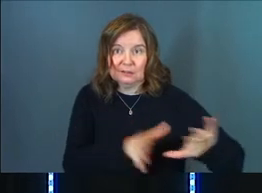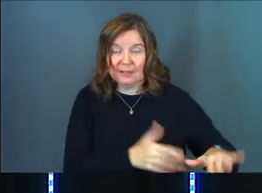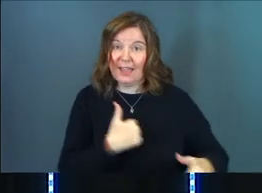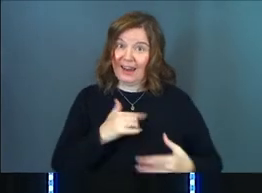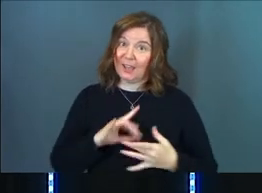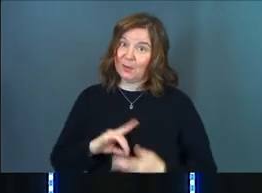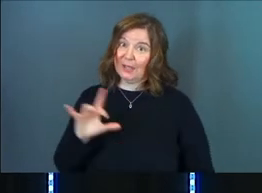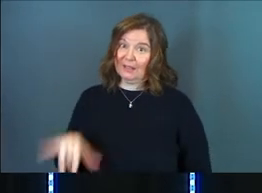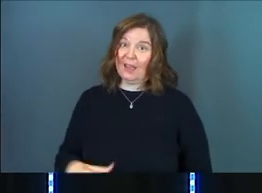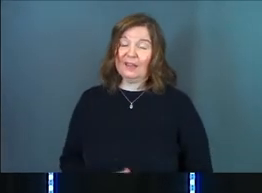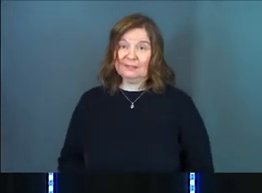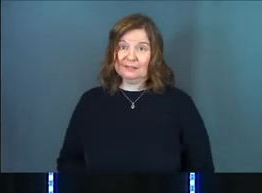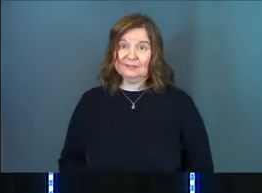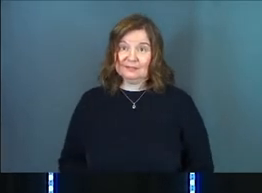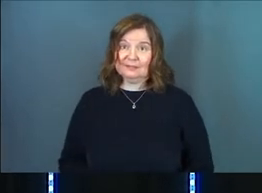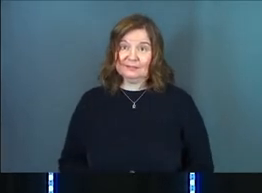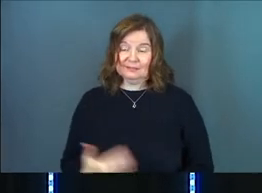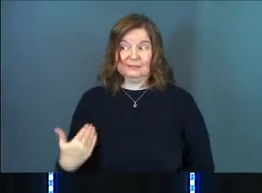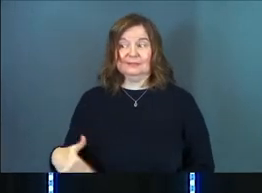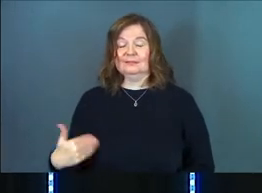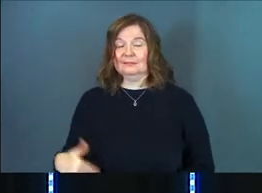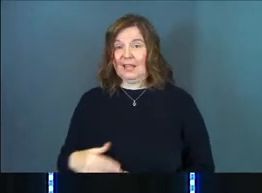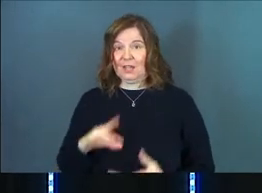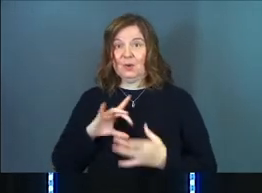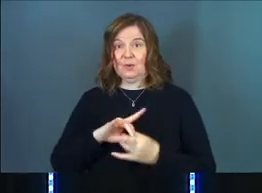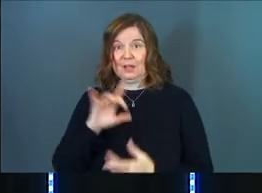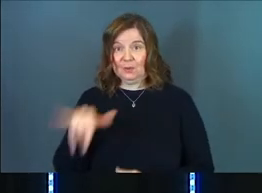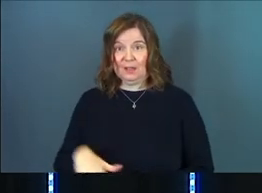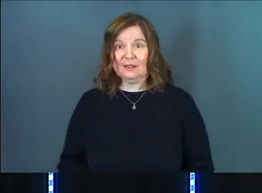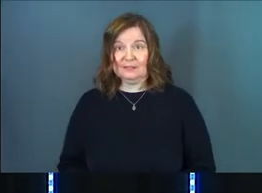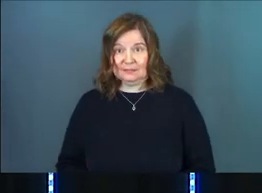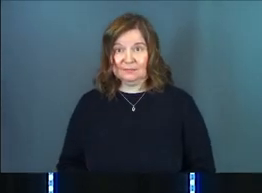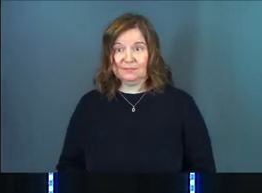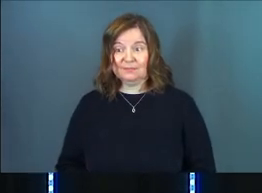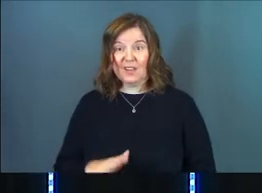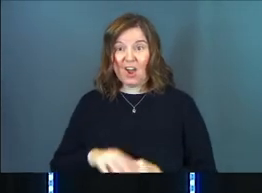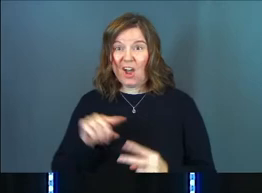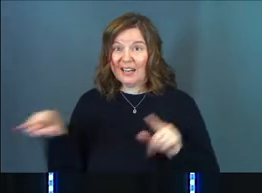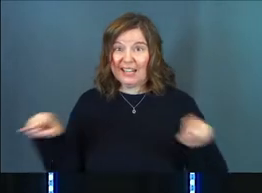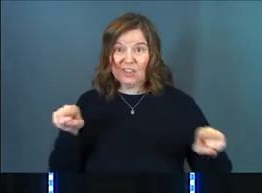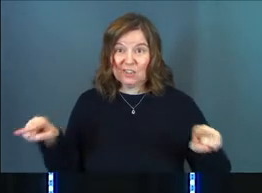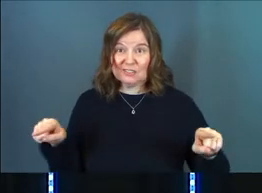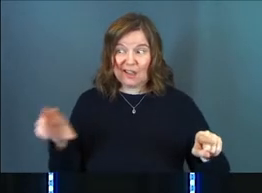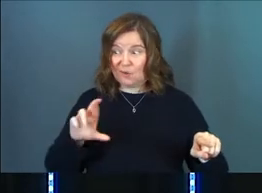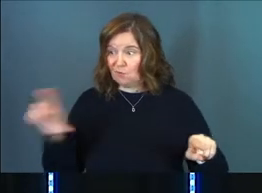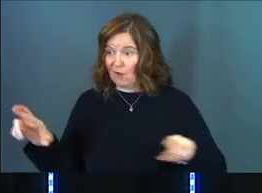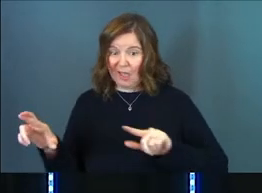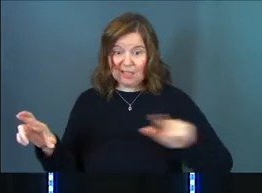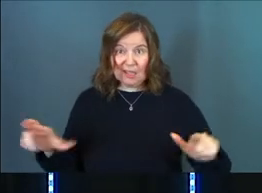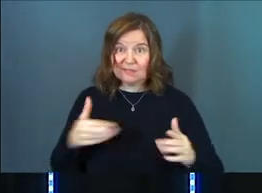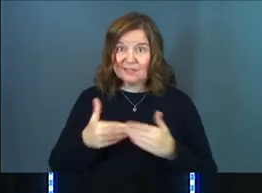And I could relate to that. I could relate to that on either side, guys.